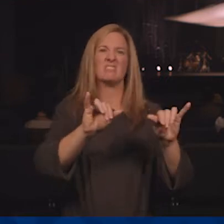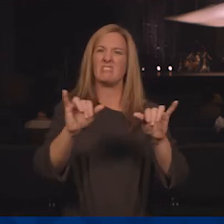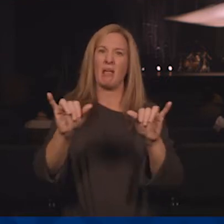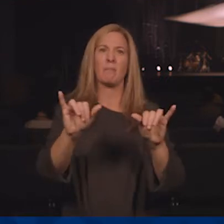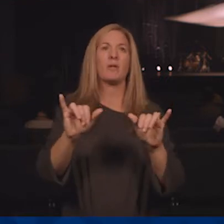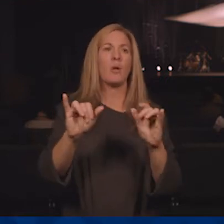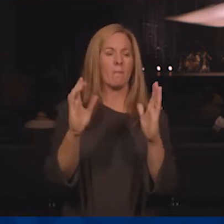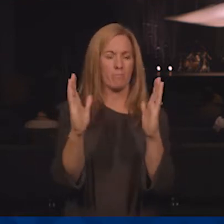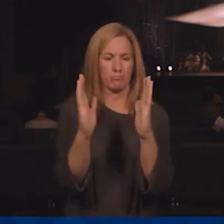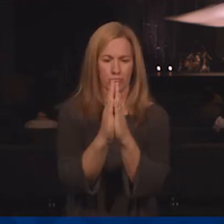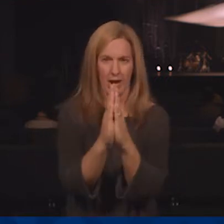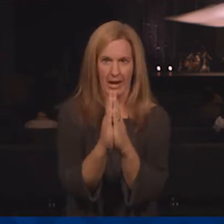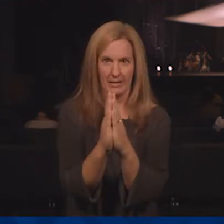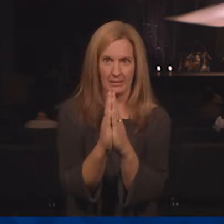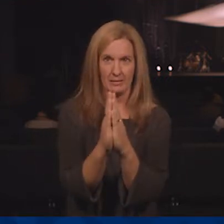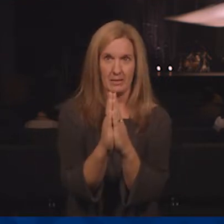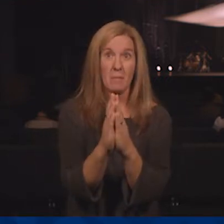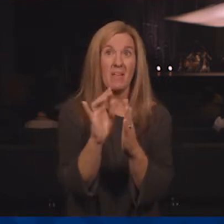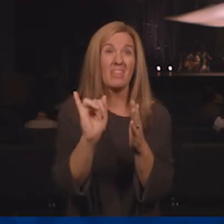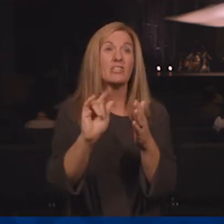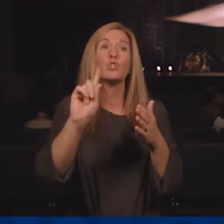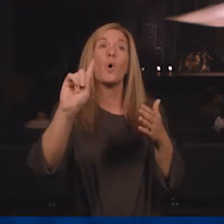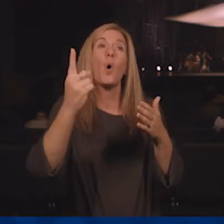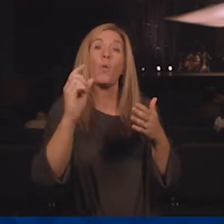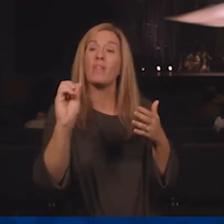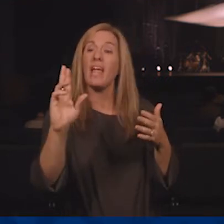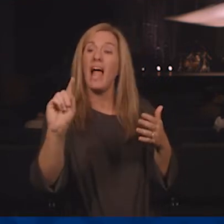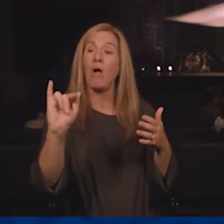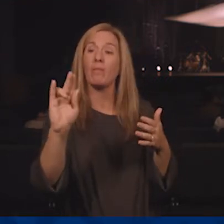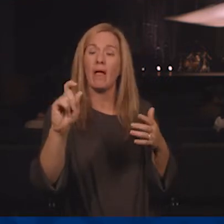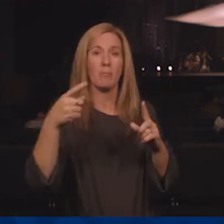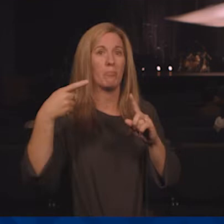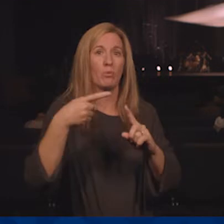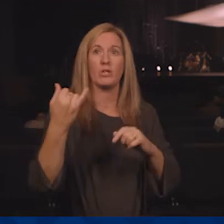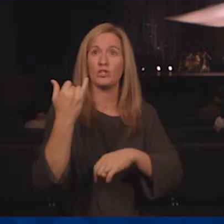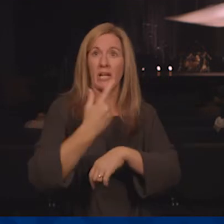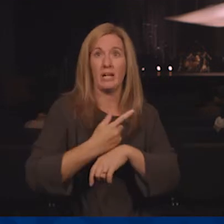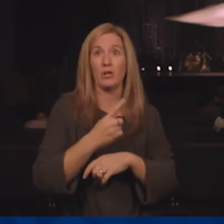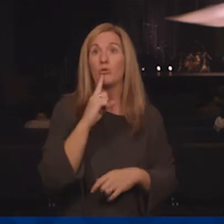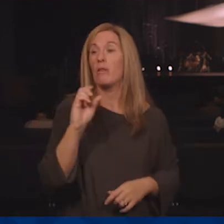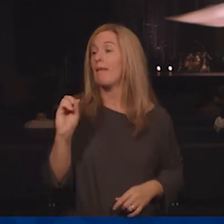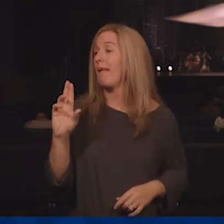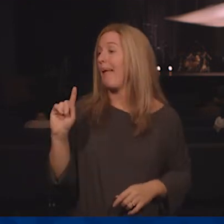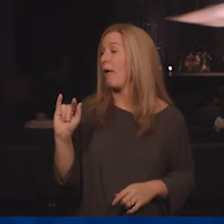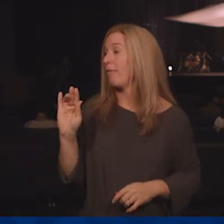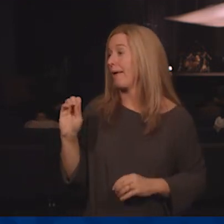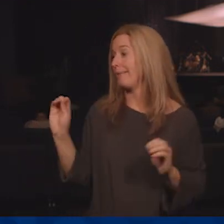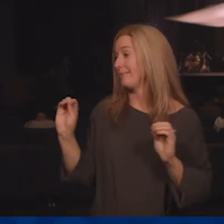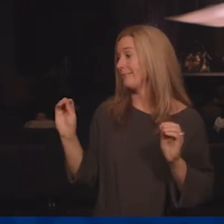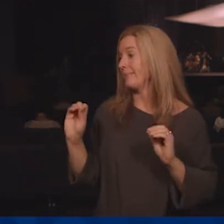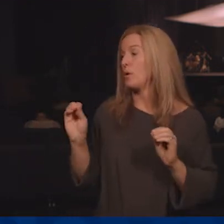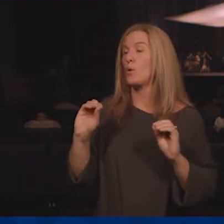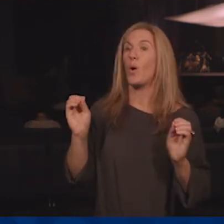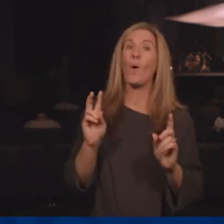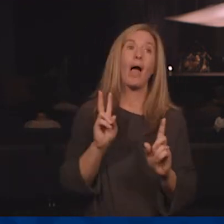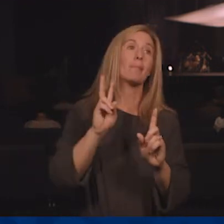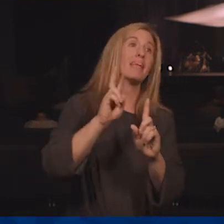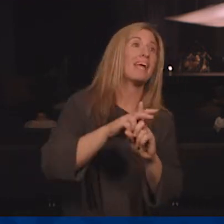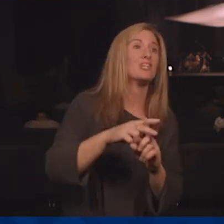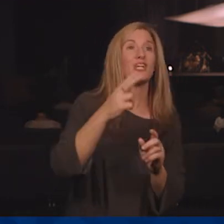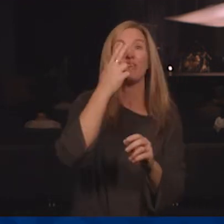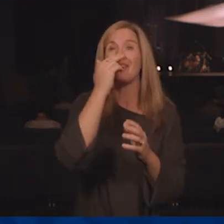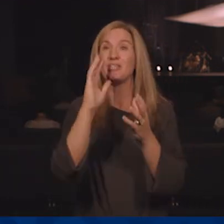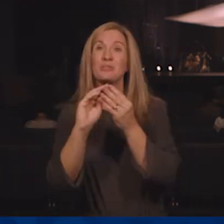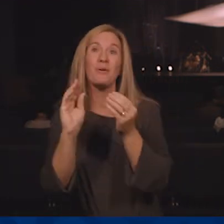point today, you guys. It's like super, there's not even an outline. No applications, no funny stories. We're gonna walk out of